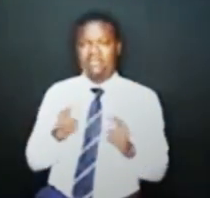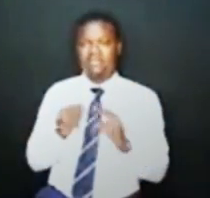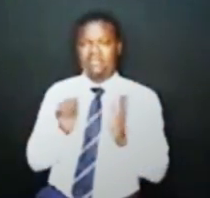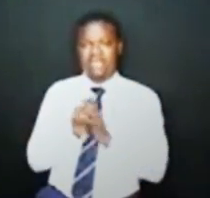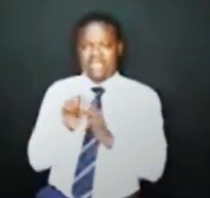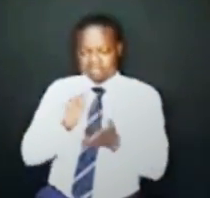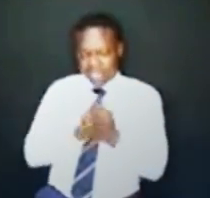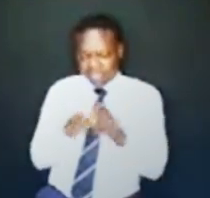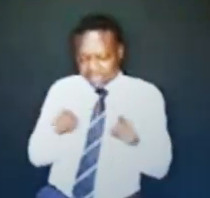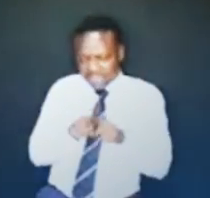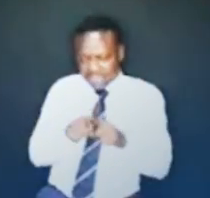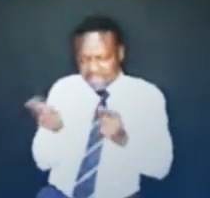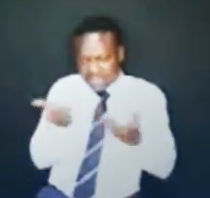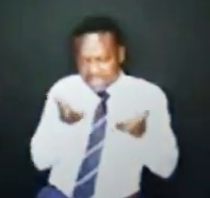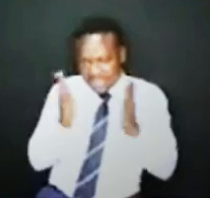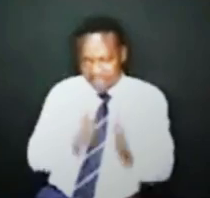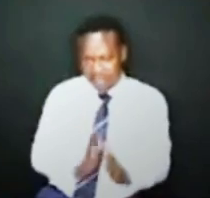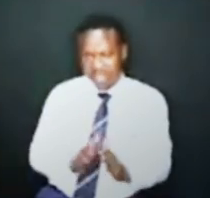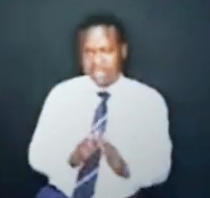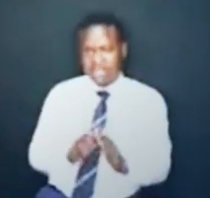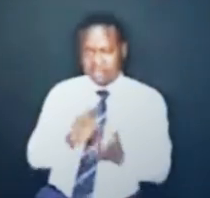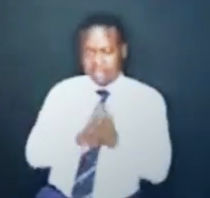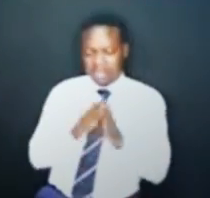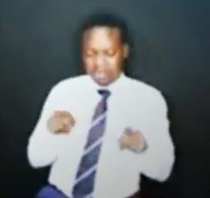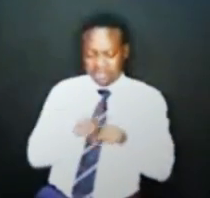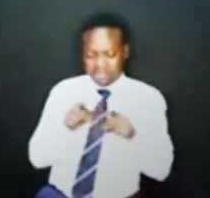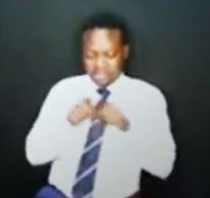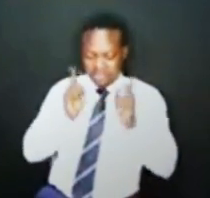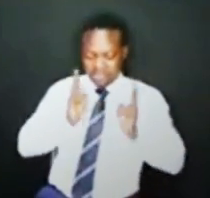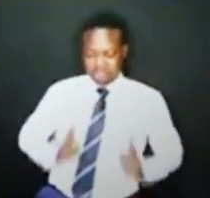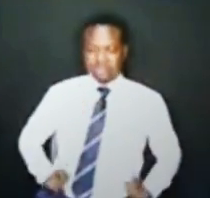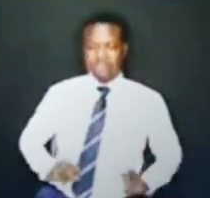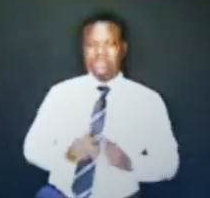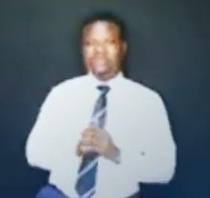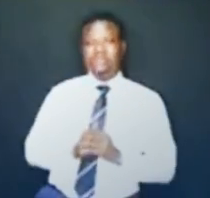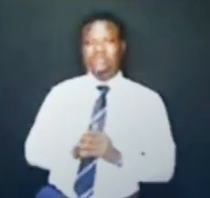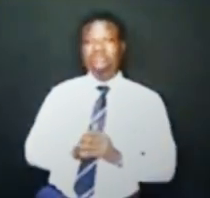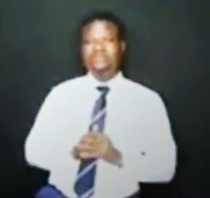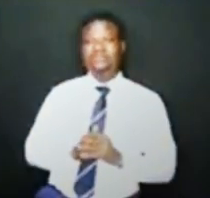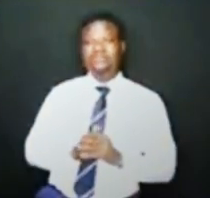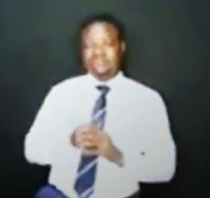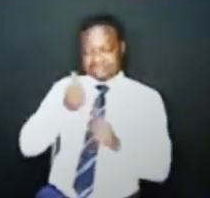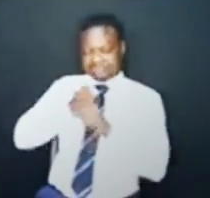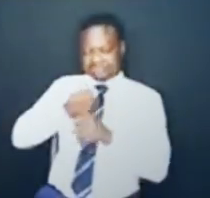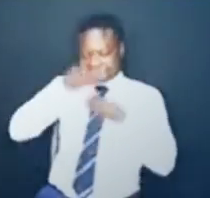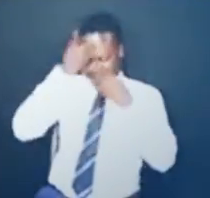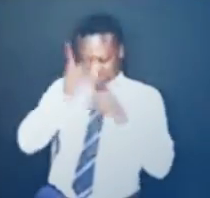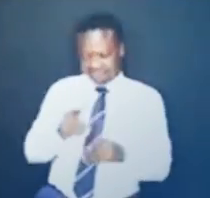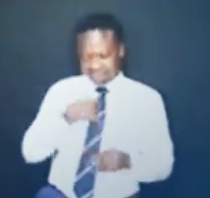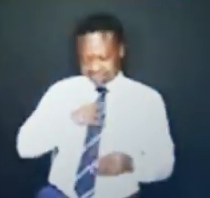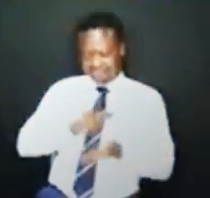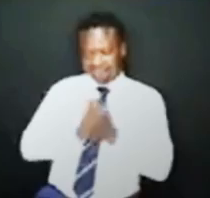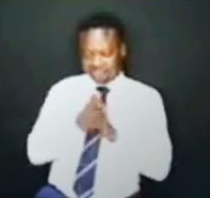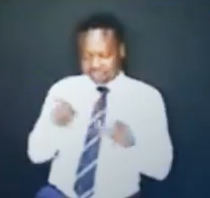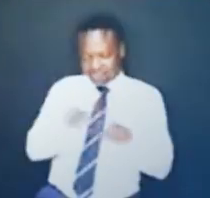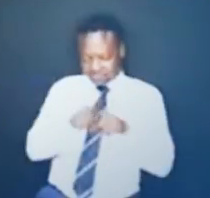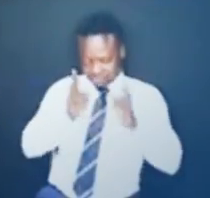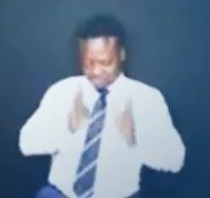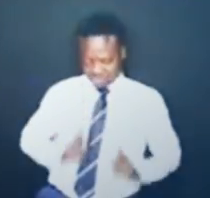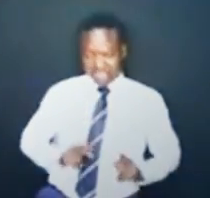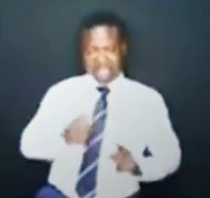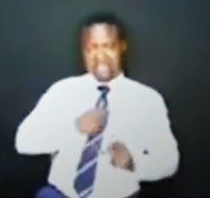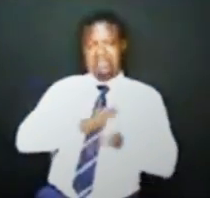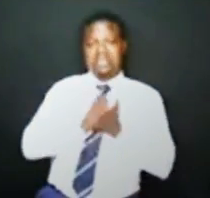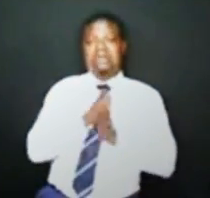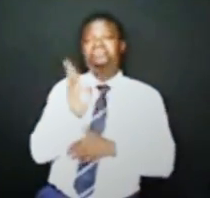a servant and being made in human likeness. It was a choice. He made himself